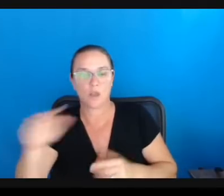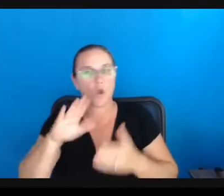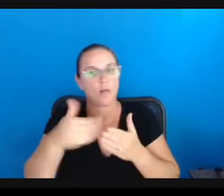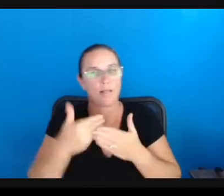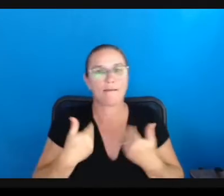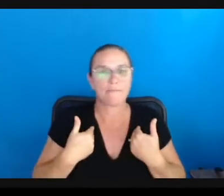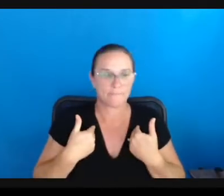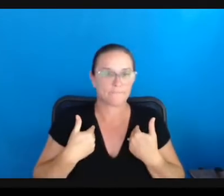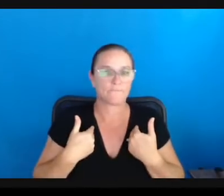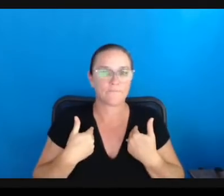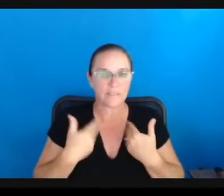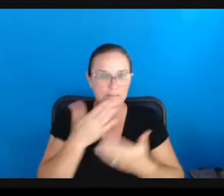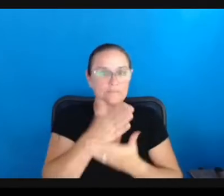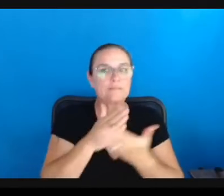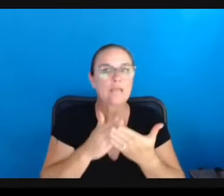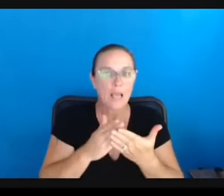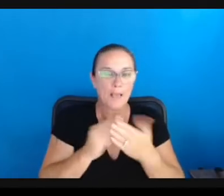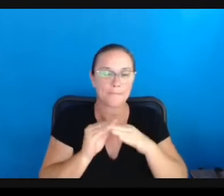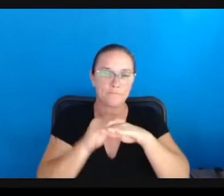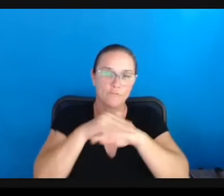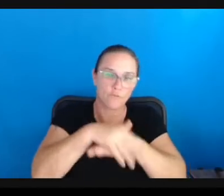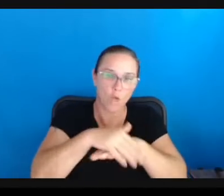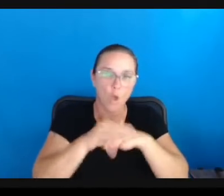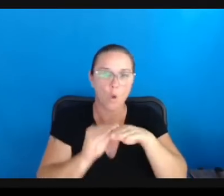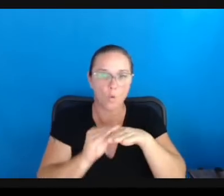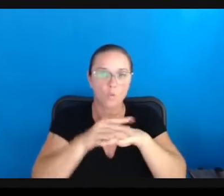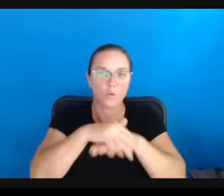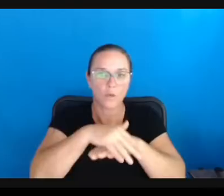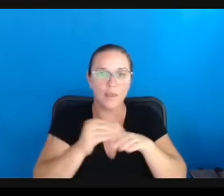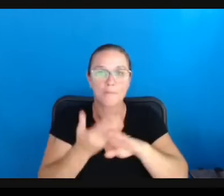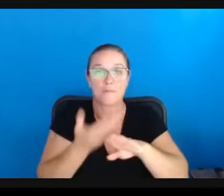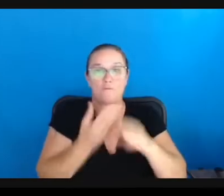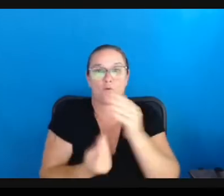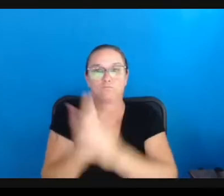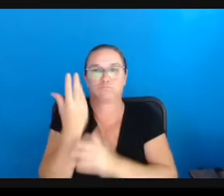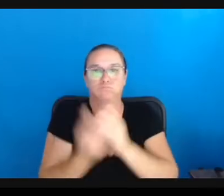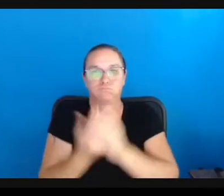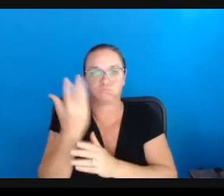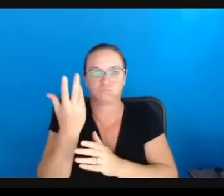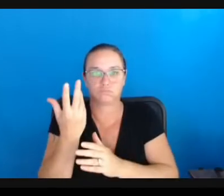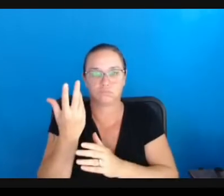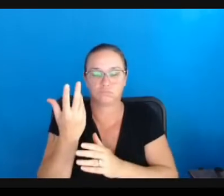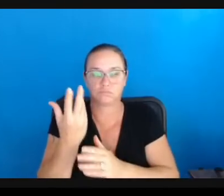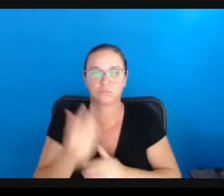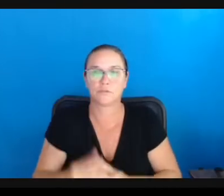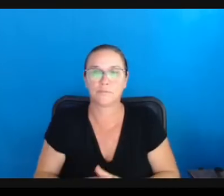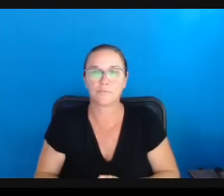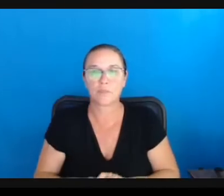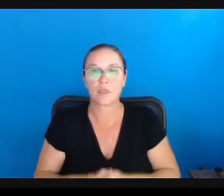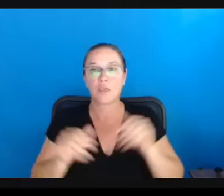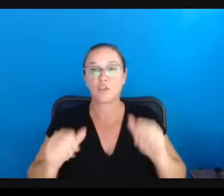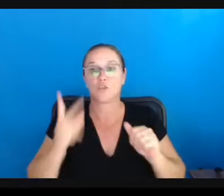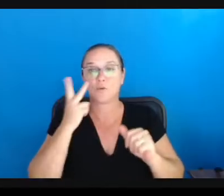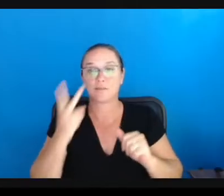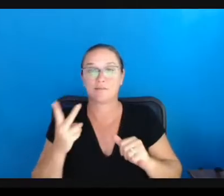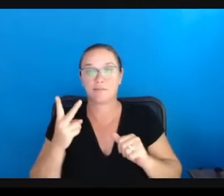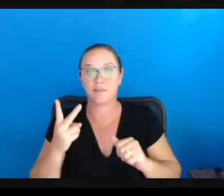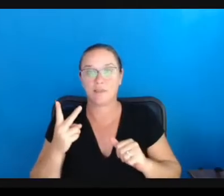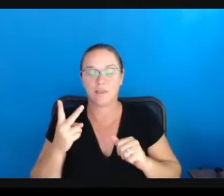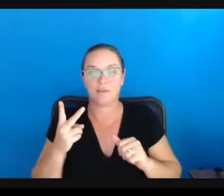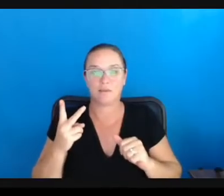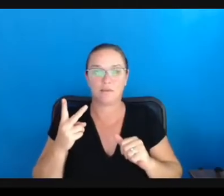had, to some degree, lava flows coming out ahead of the fountaining phase here. And you can see here this extreme